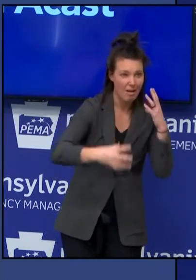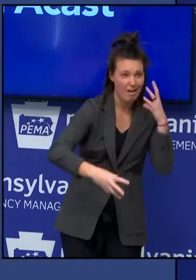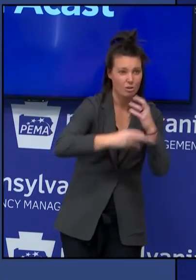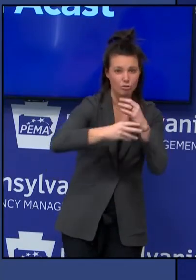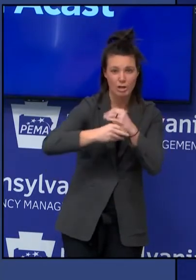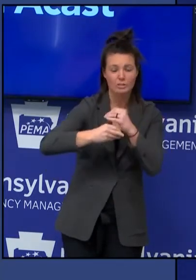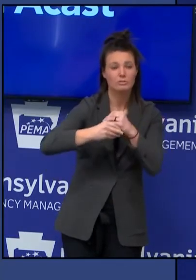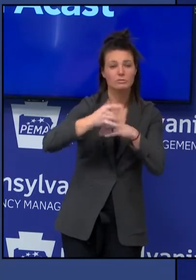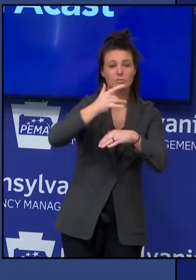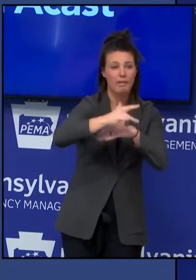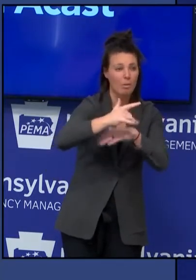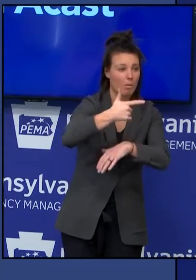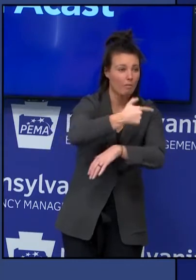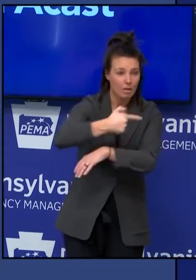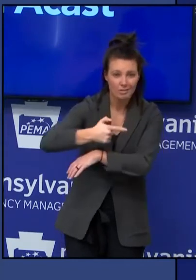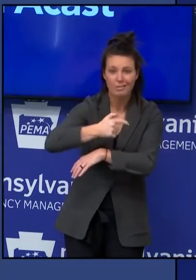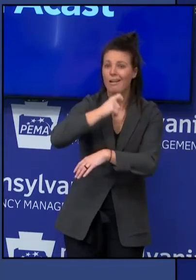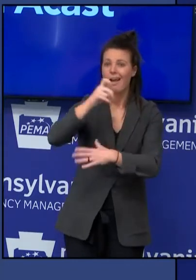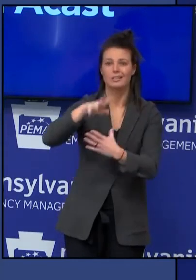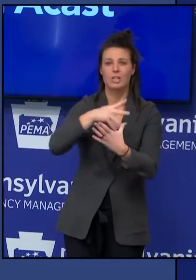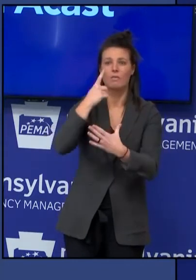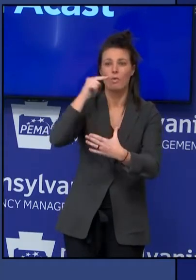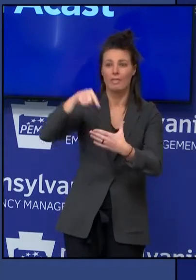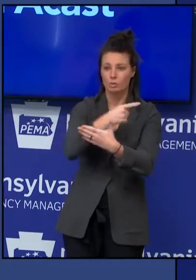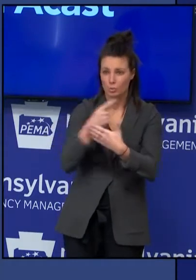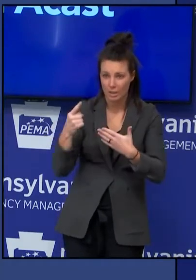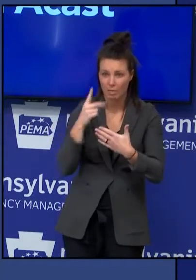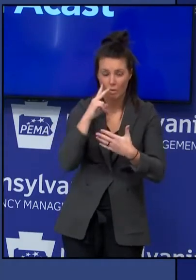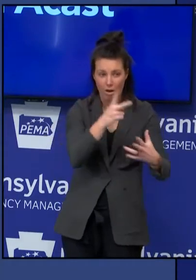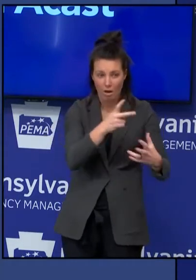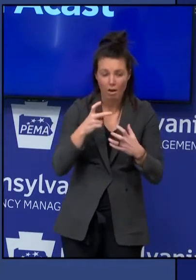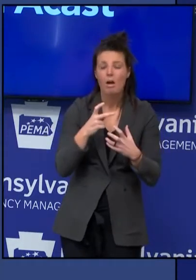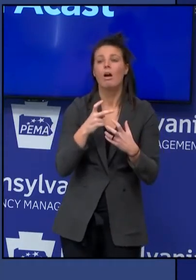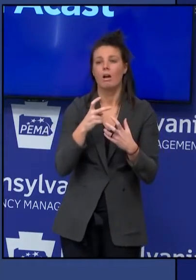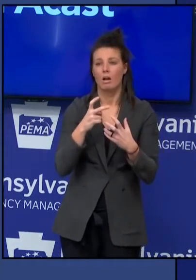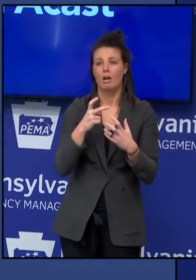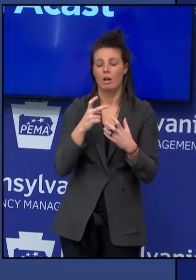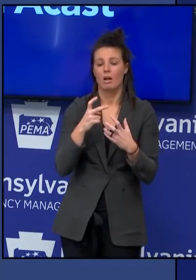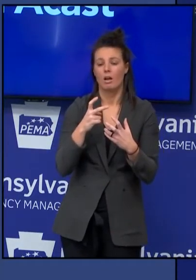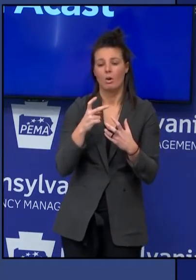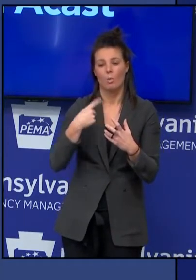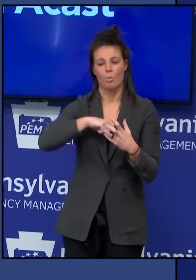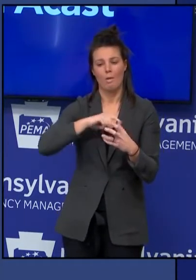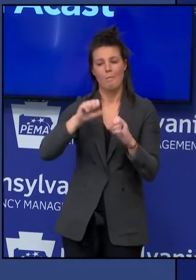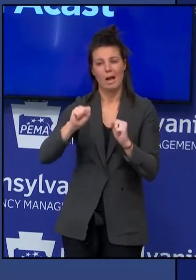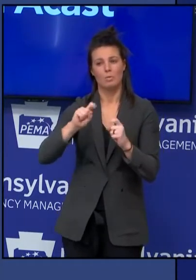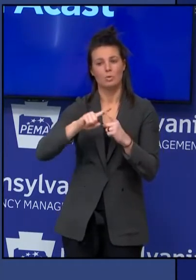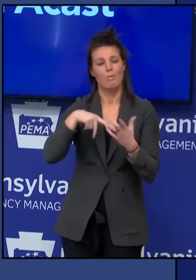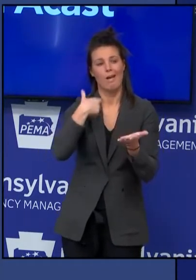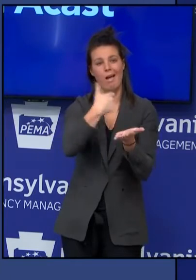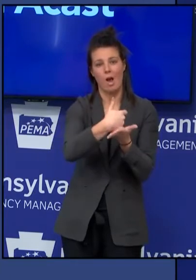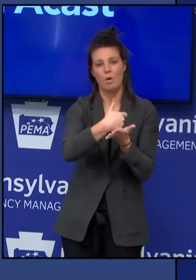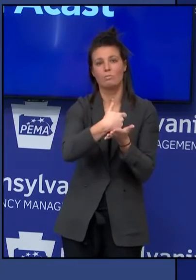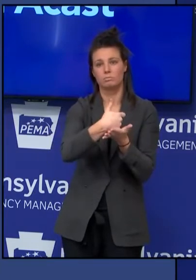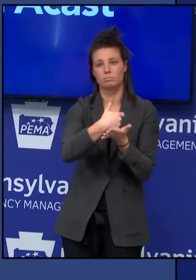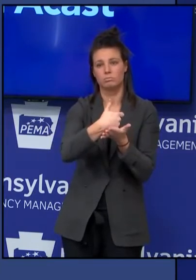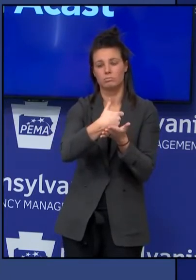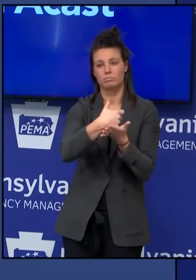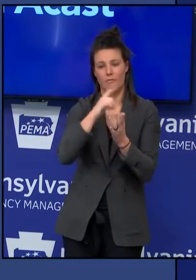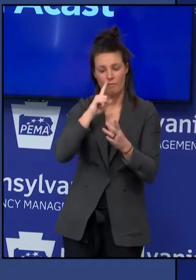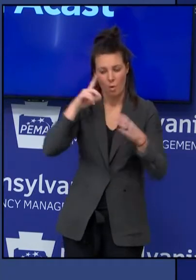for administration this week, and to the extent we were able to, used it to help address